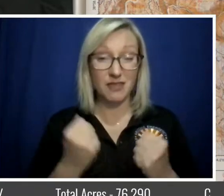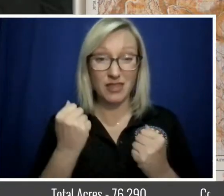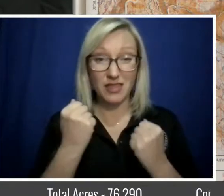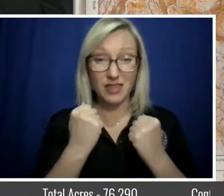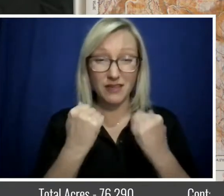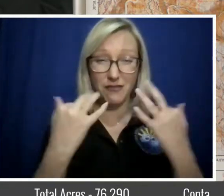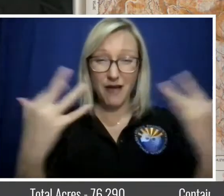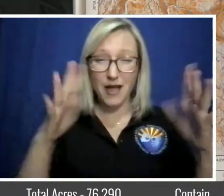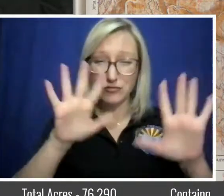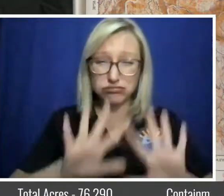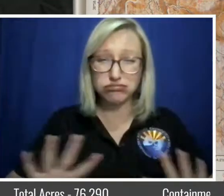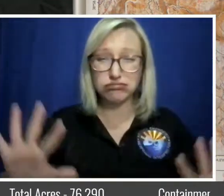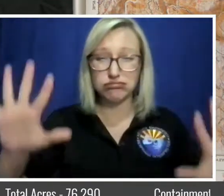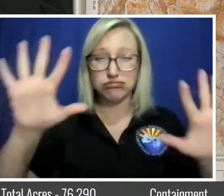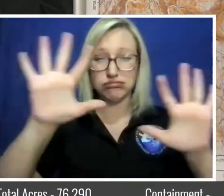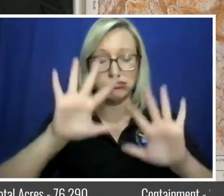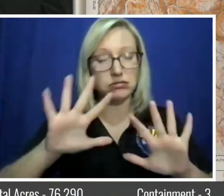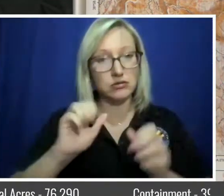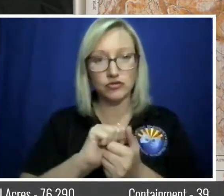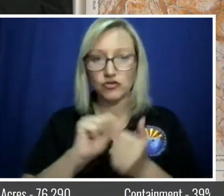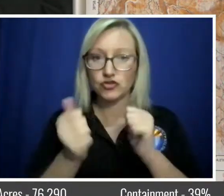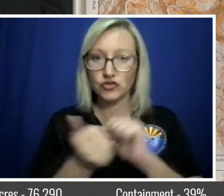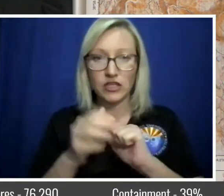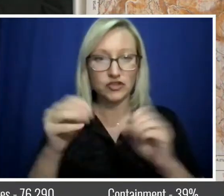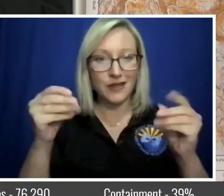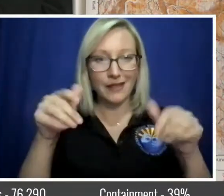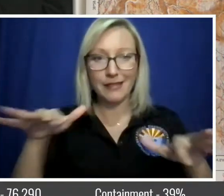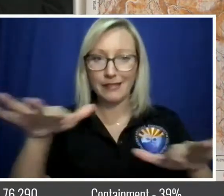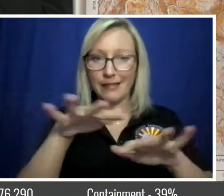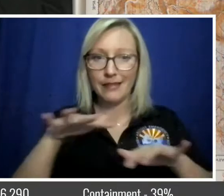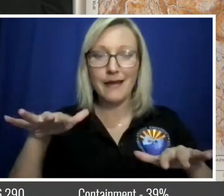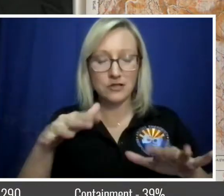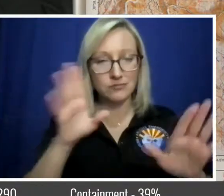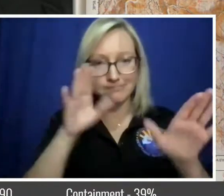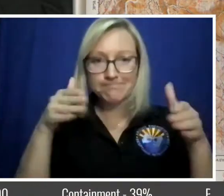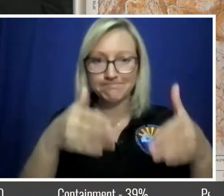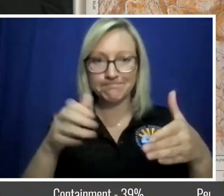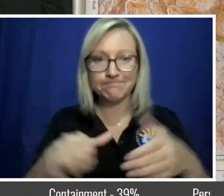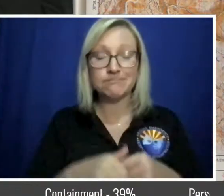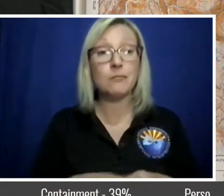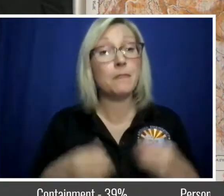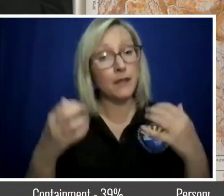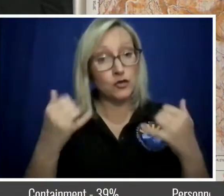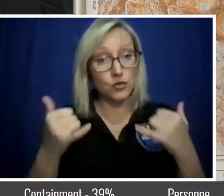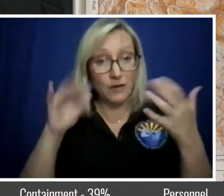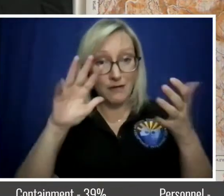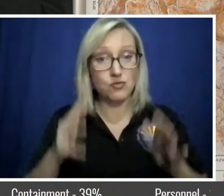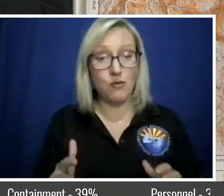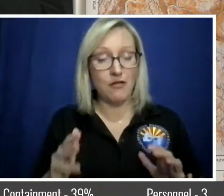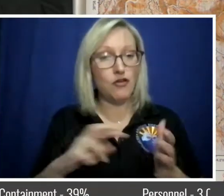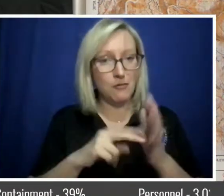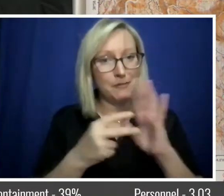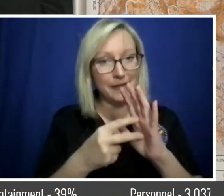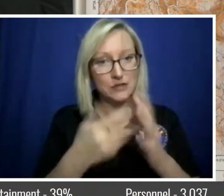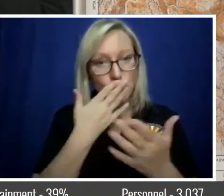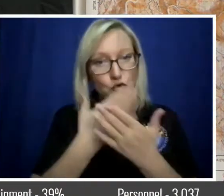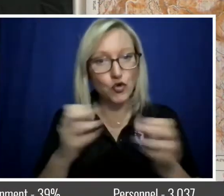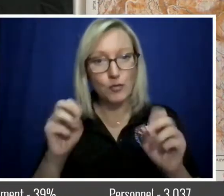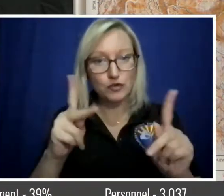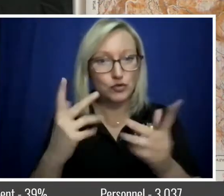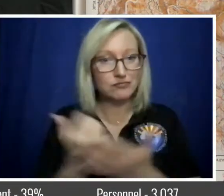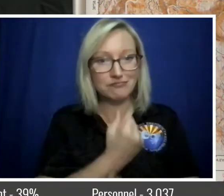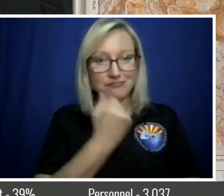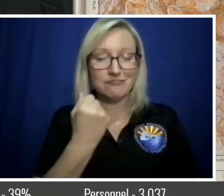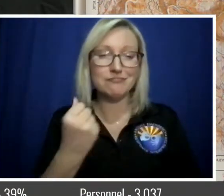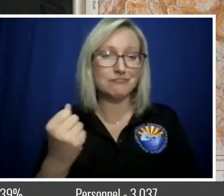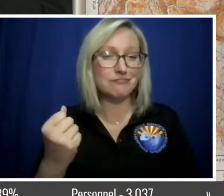made some serious changes on the landscape. So aside from that, today's weather certainly has given us some opportunities. You've heard that from our